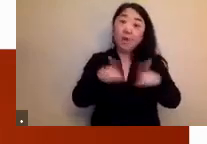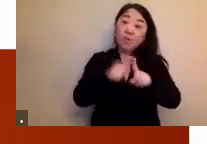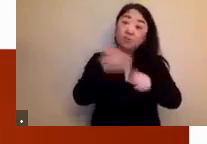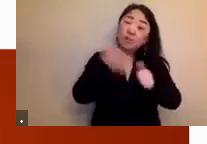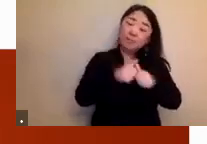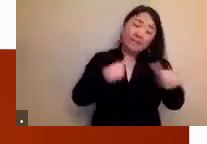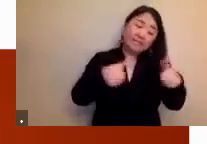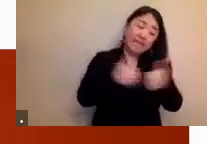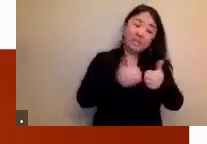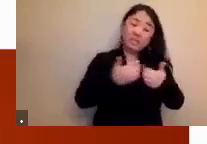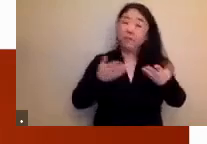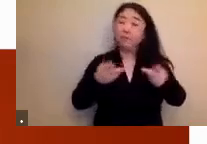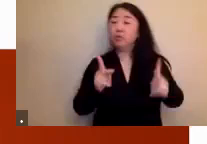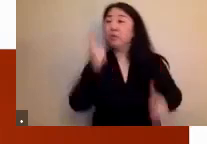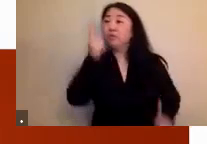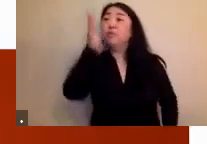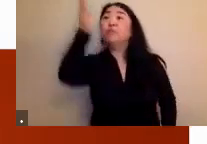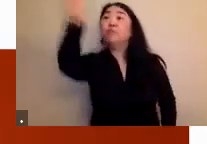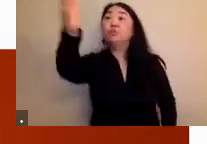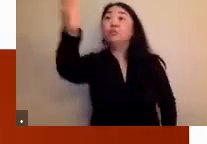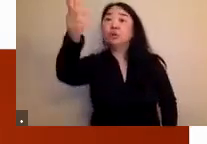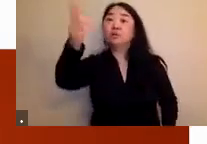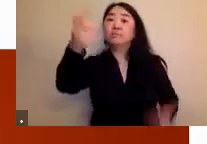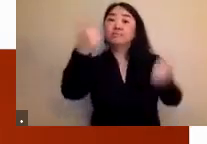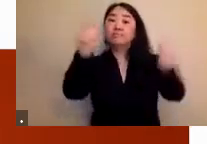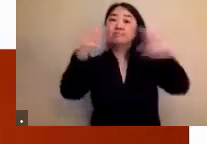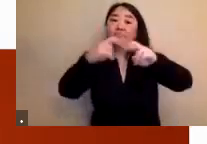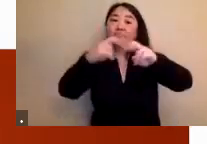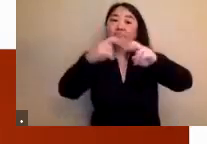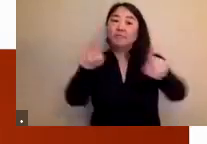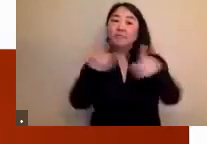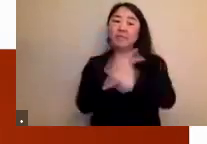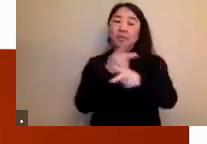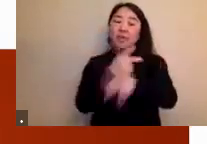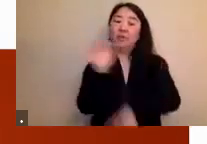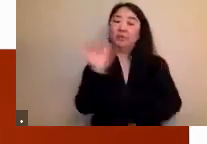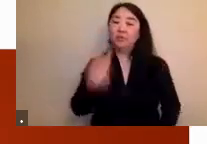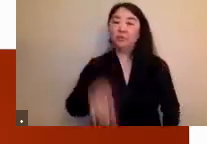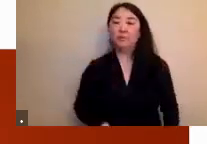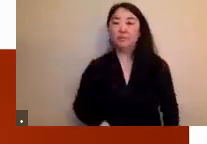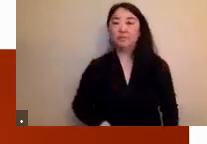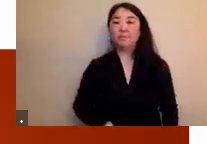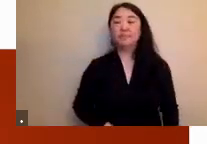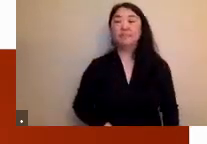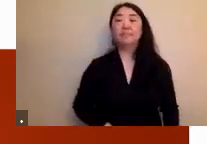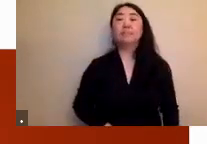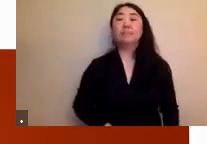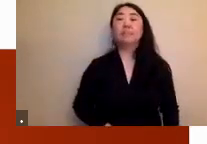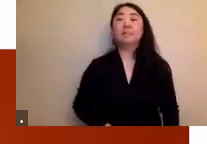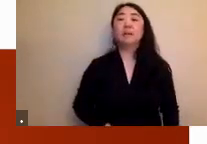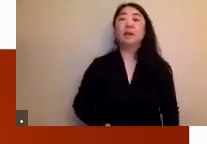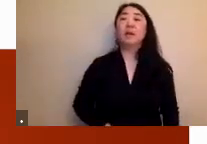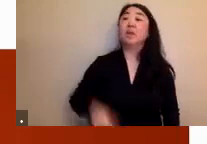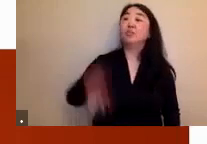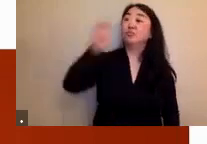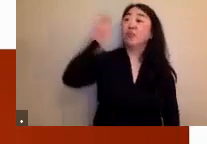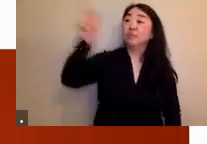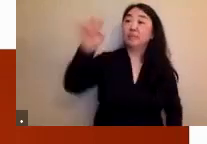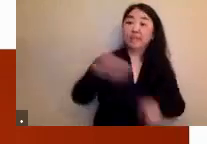the future. First, transportation industry is still white male